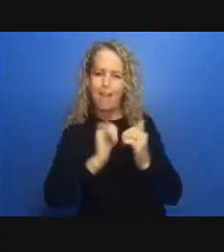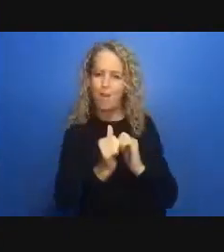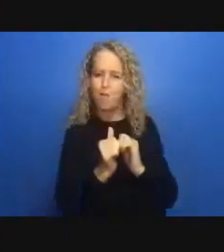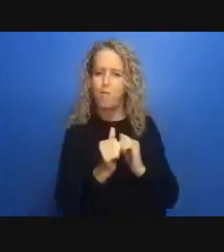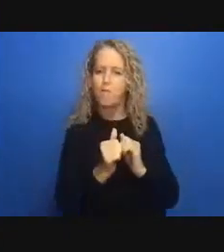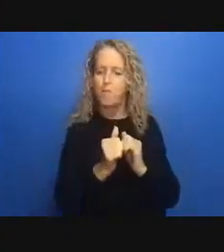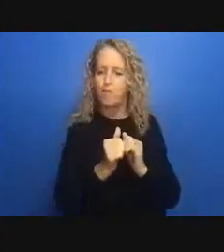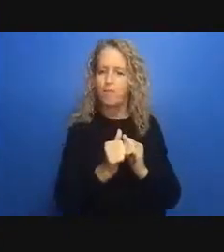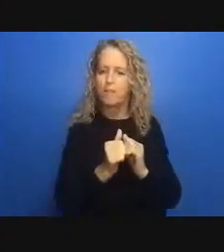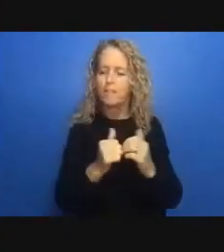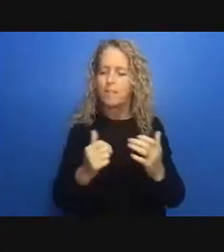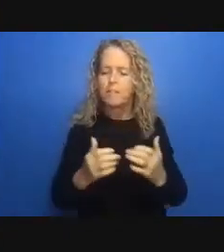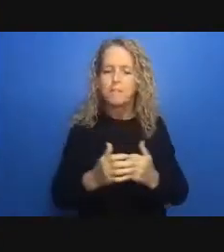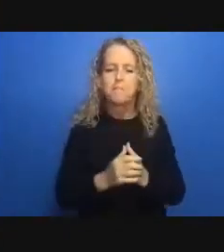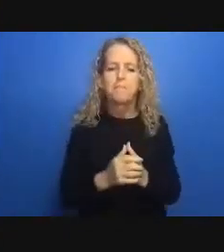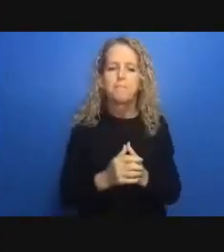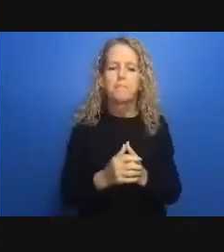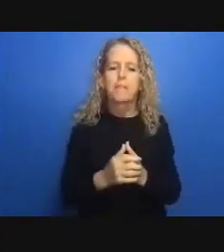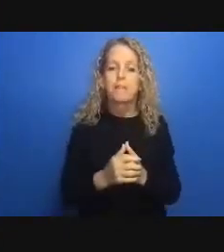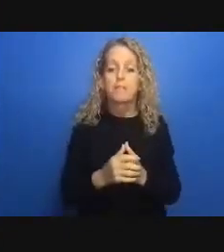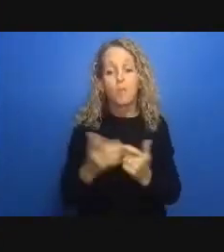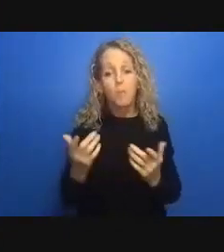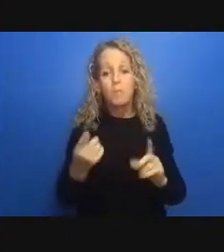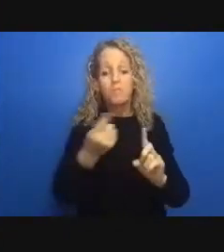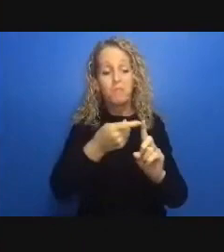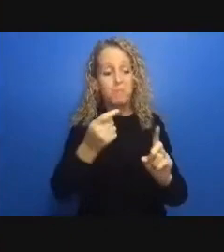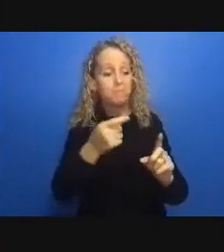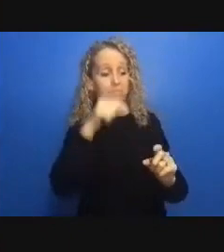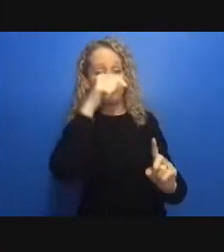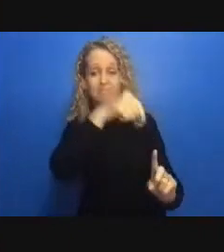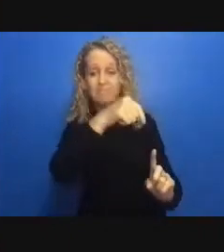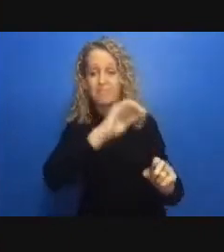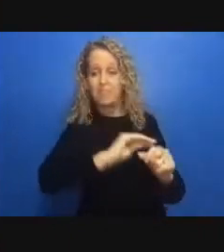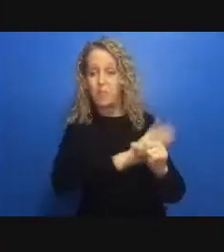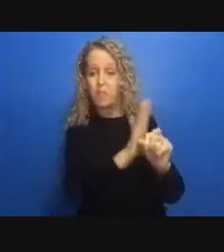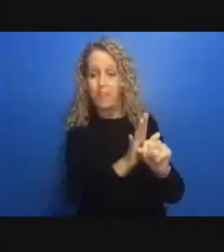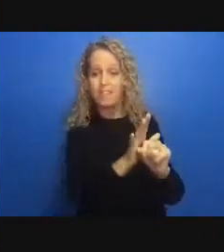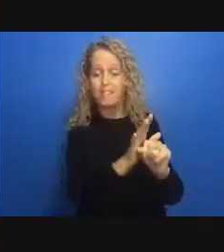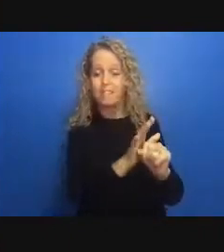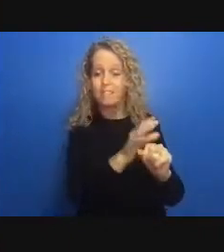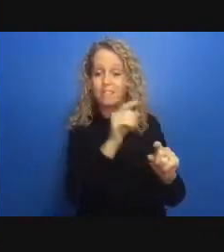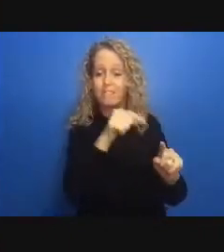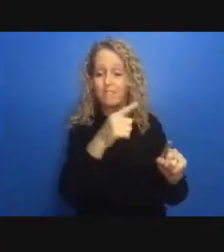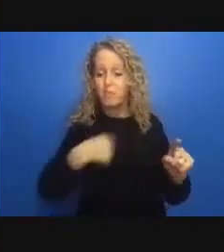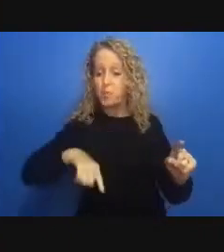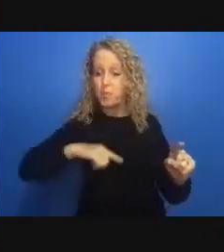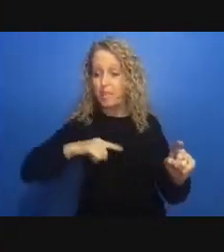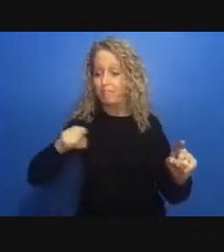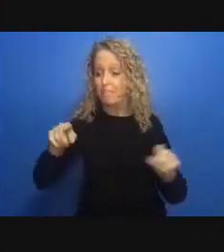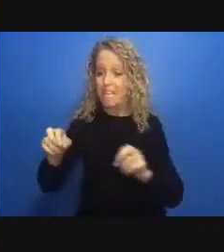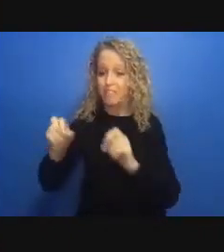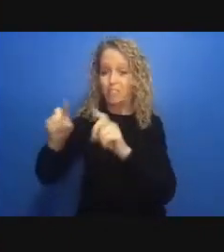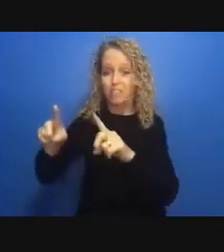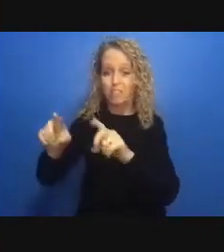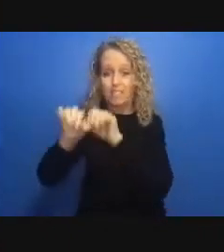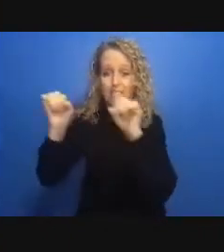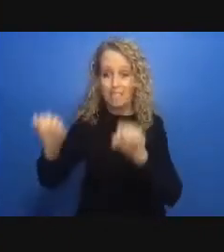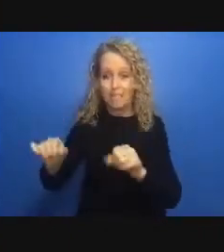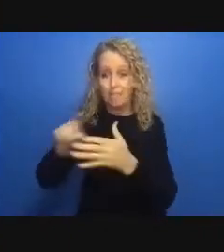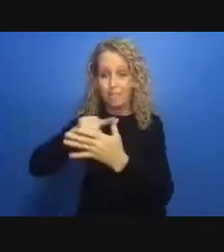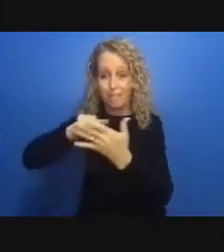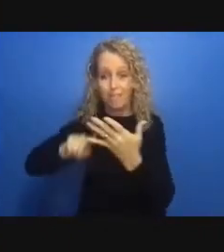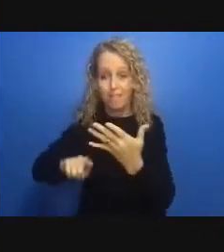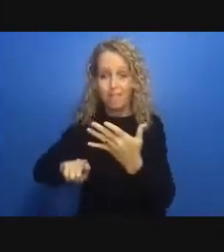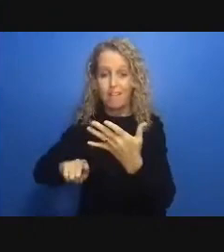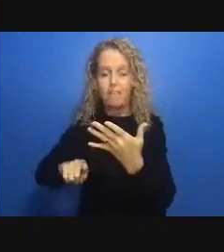valuable takeaway from COVID-19 across the entire education sector is the potential we have for this